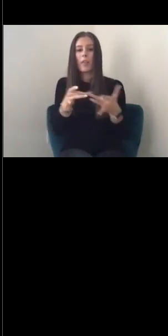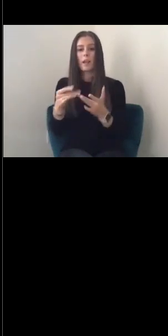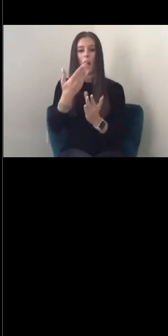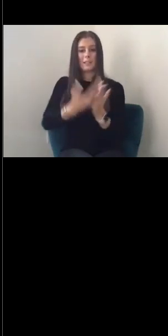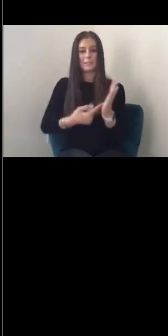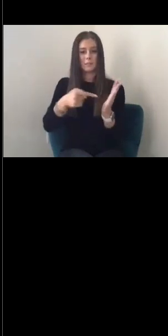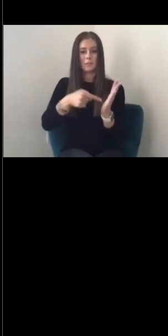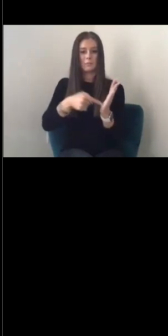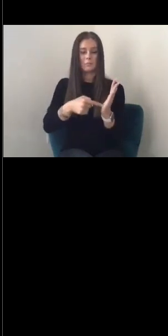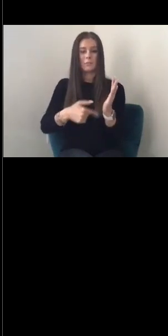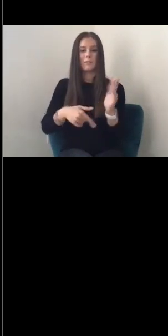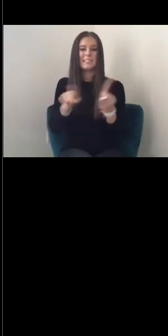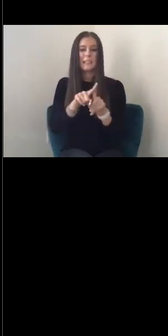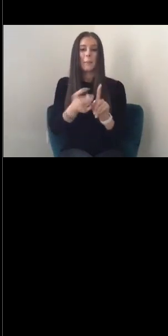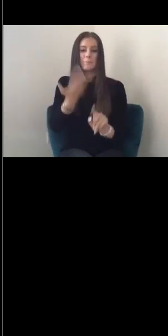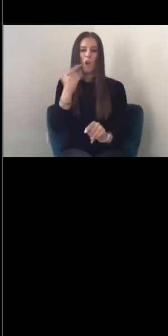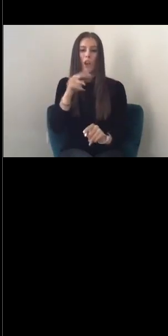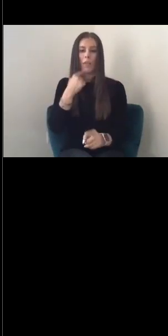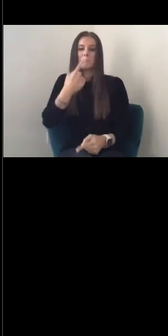Consultation, as mentioned before.